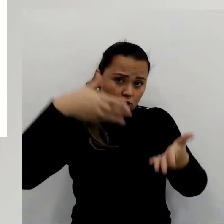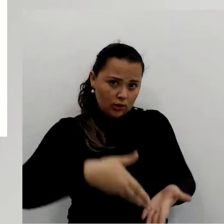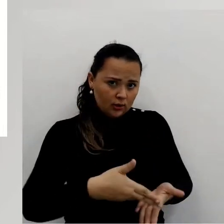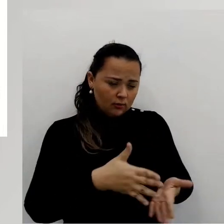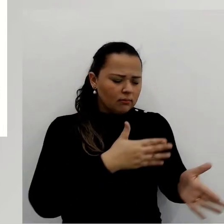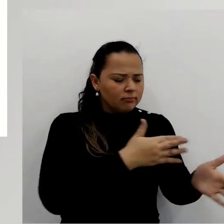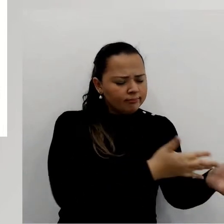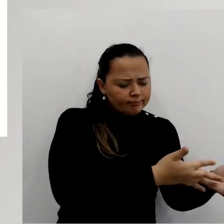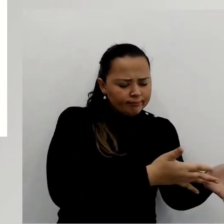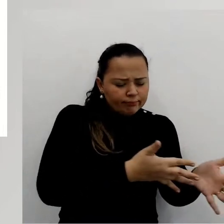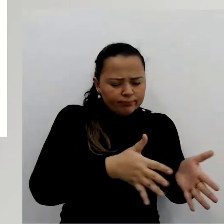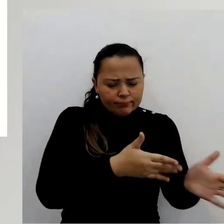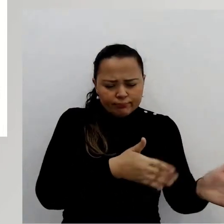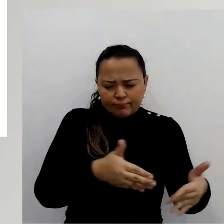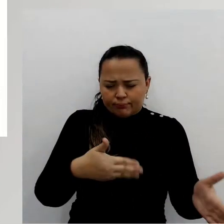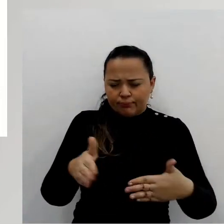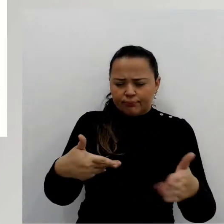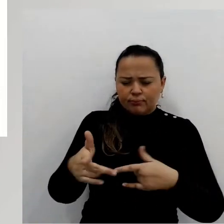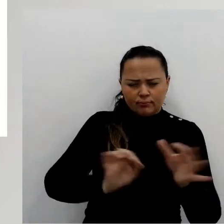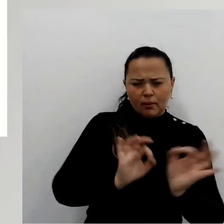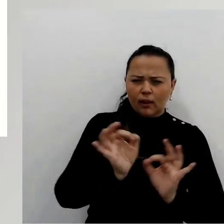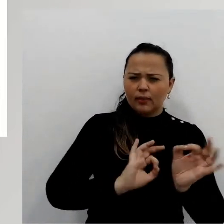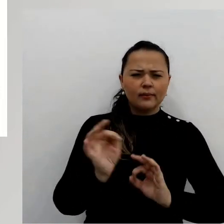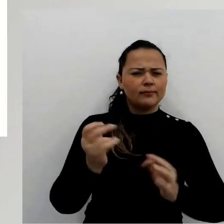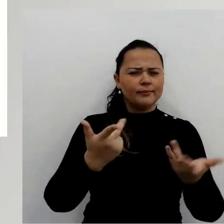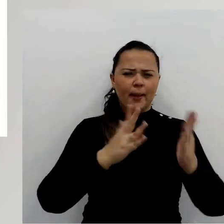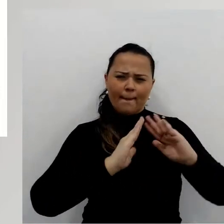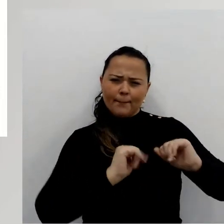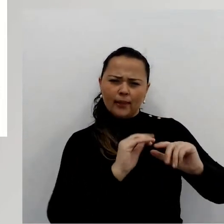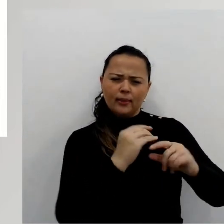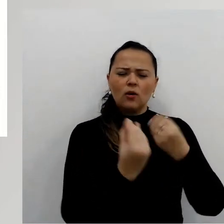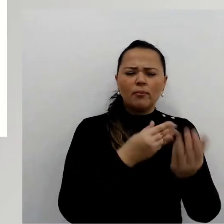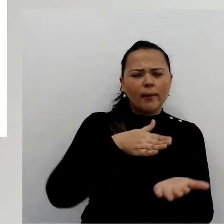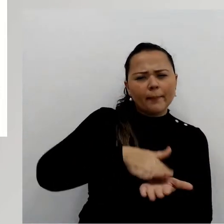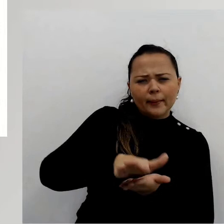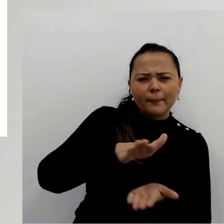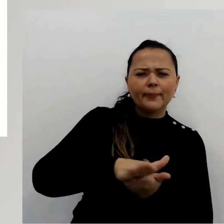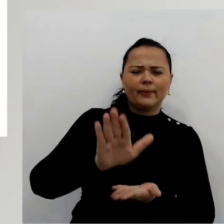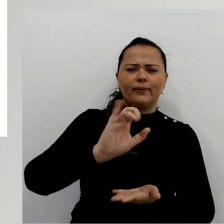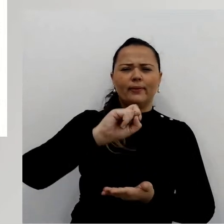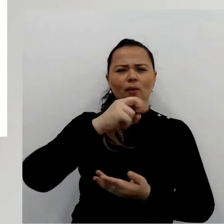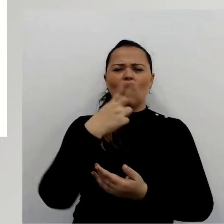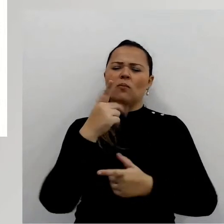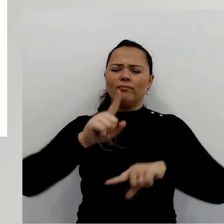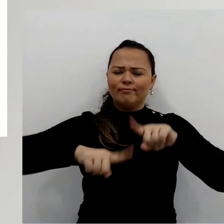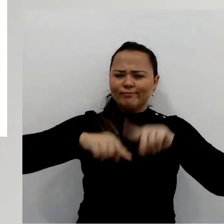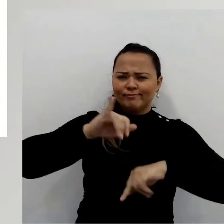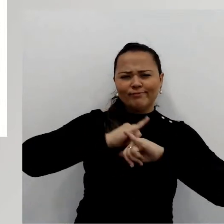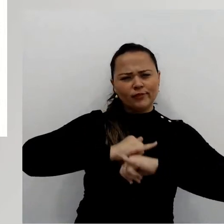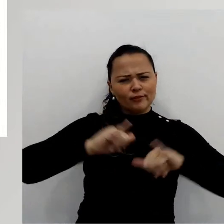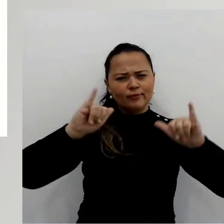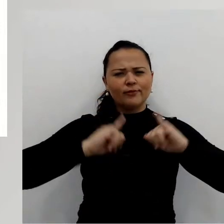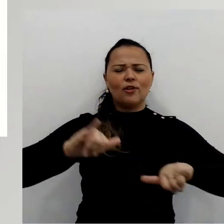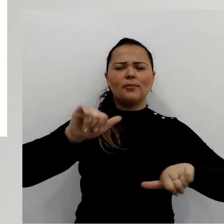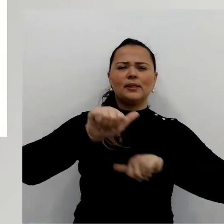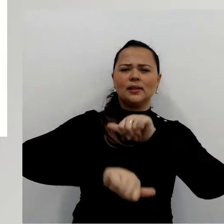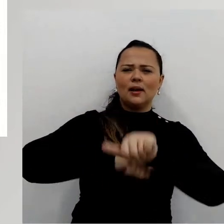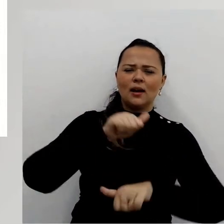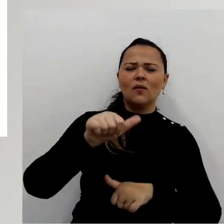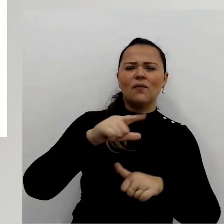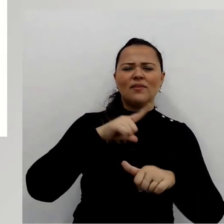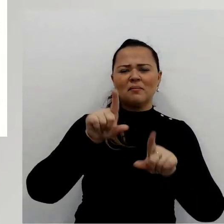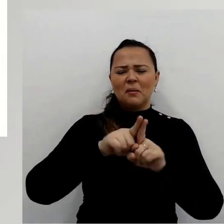through pre-press, and there's some variable data, sending out proofs, going to the presses,